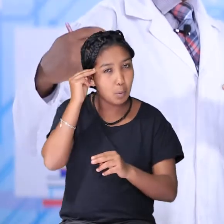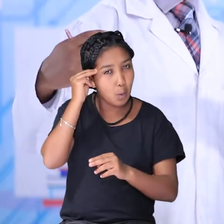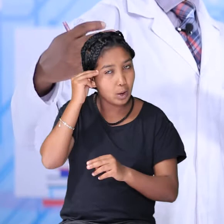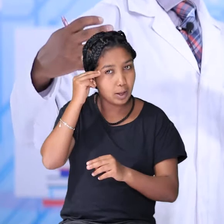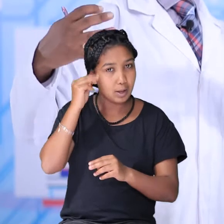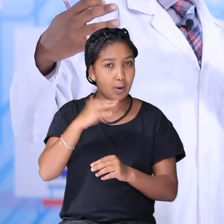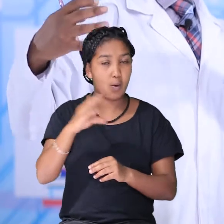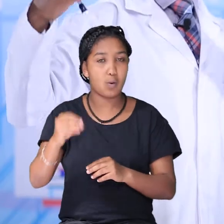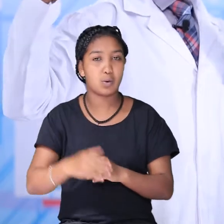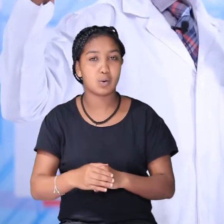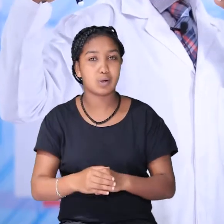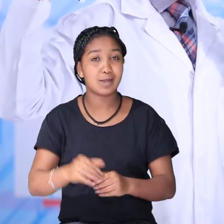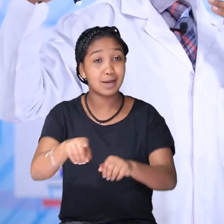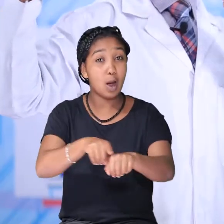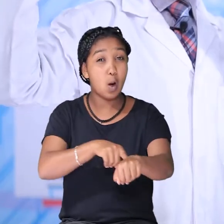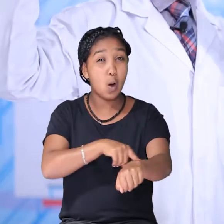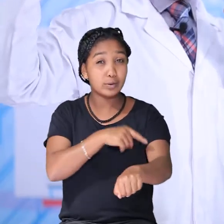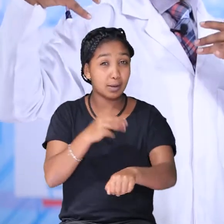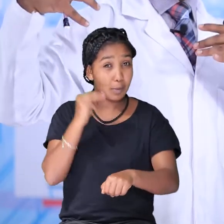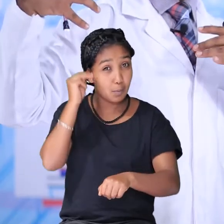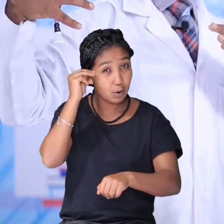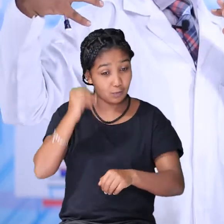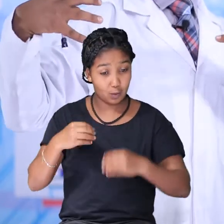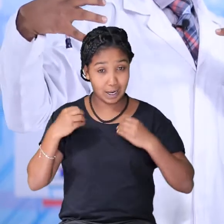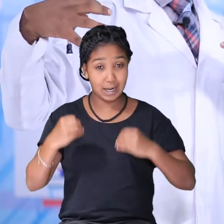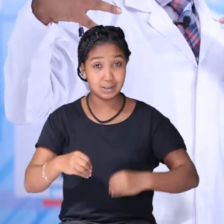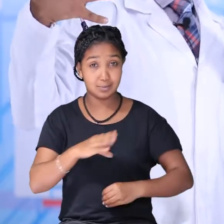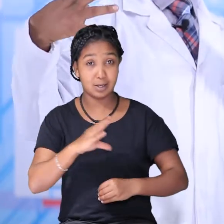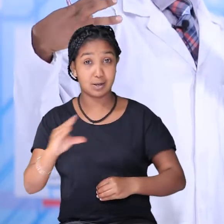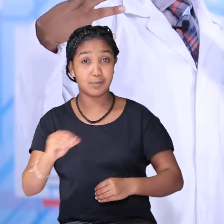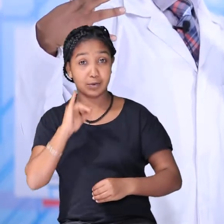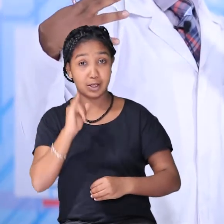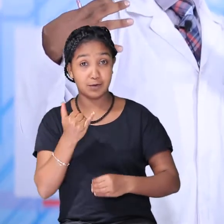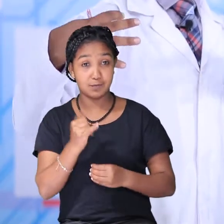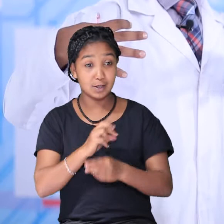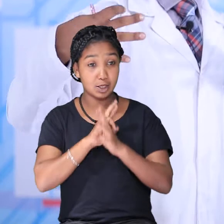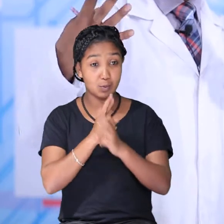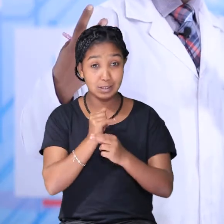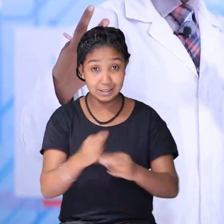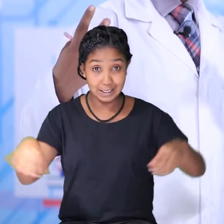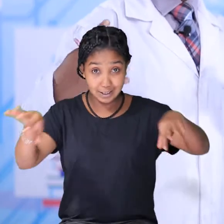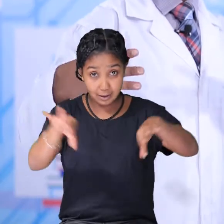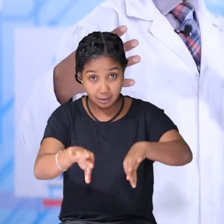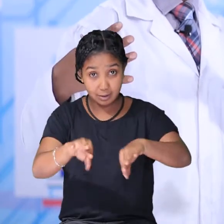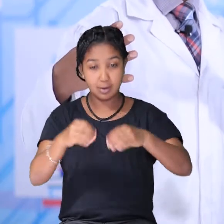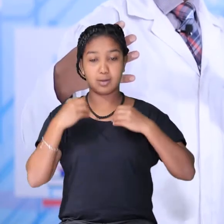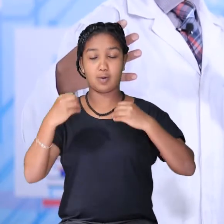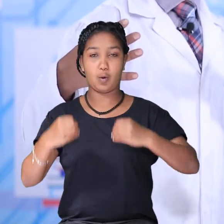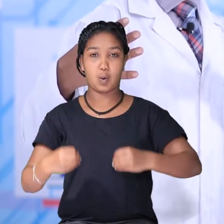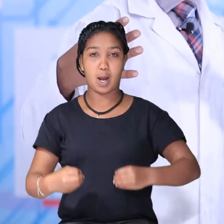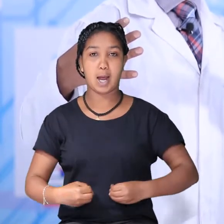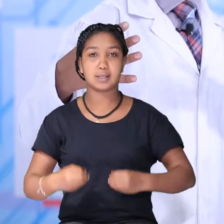mind or in a long-term memory of organisms, and if the response is needed, the